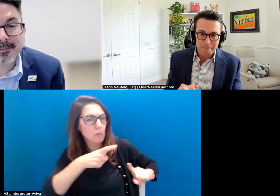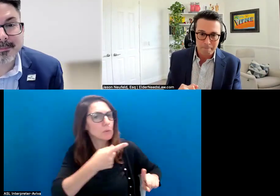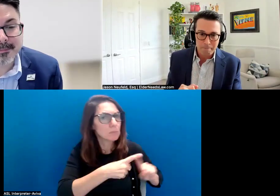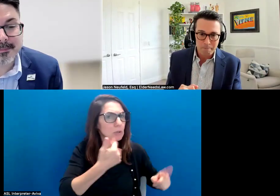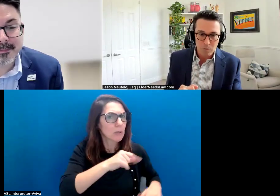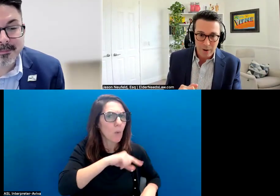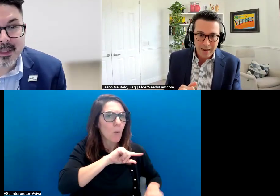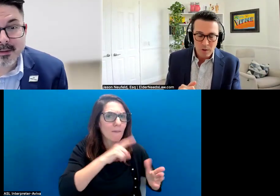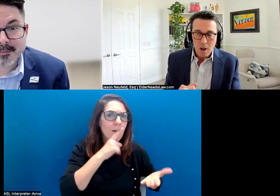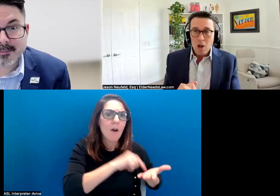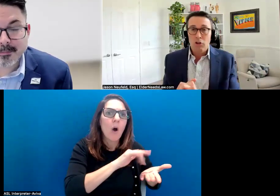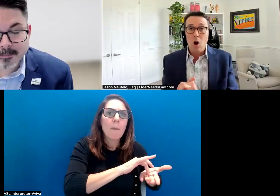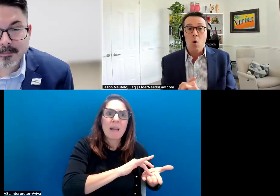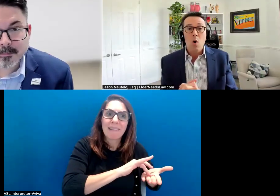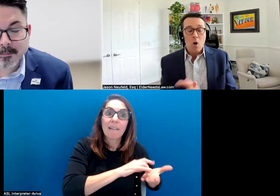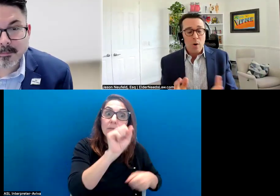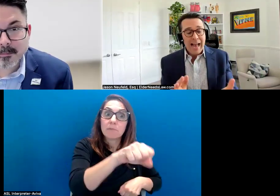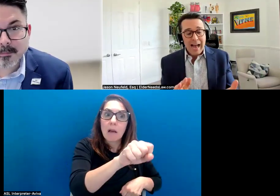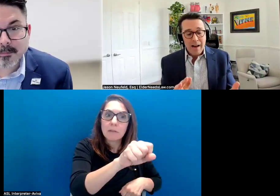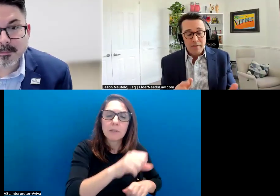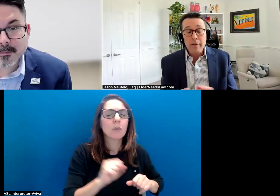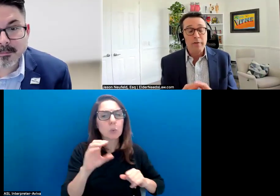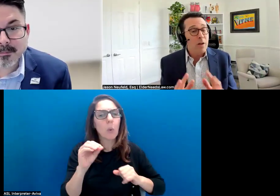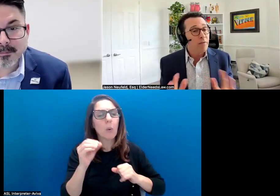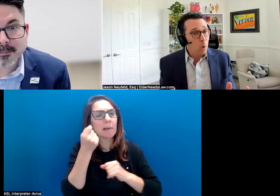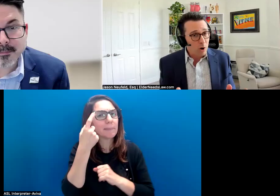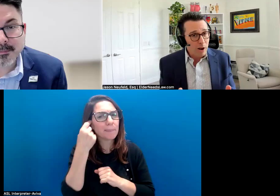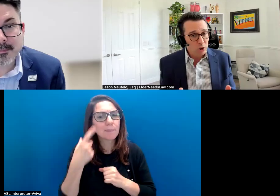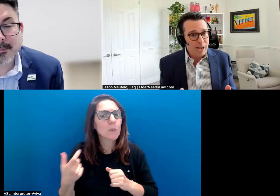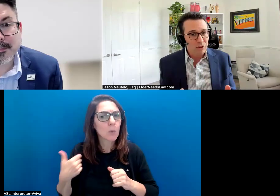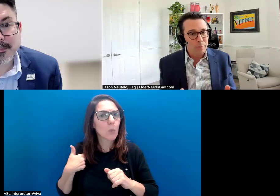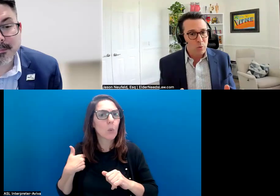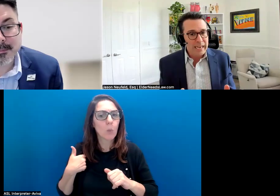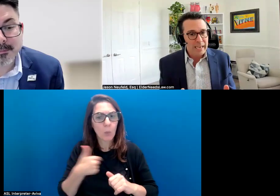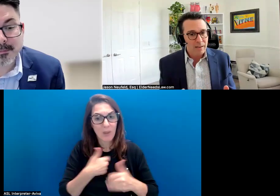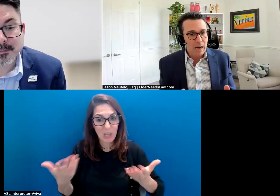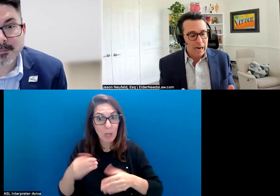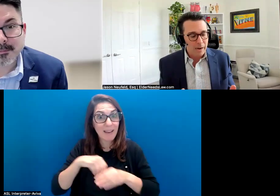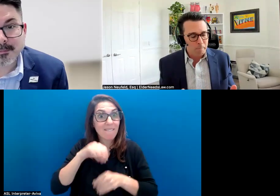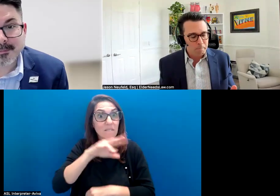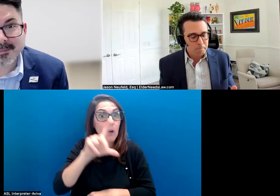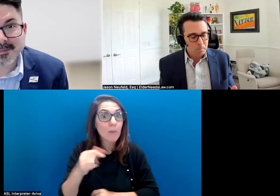SSI. Okay. So we have in Florida, we also have some unique